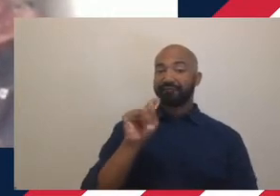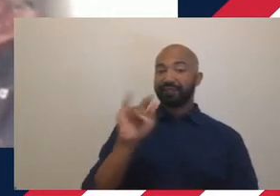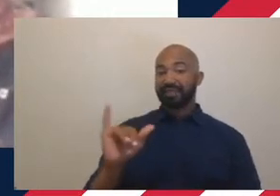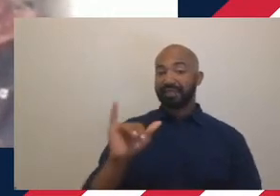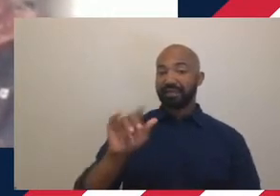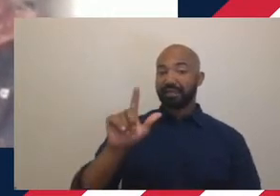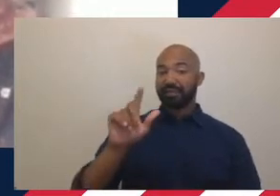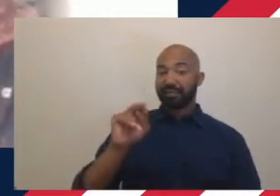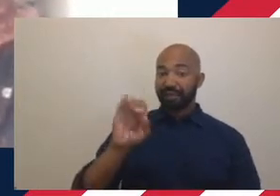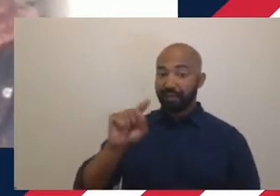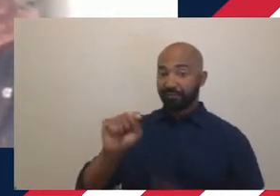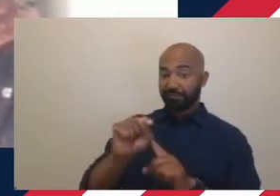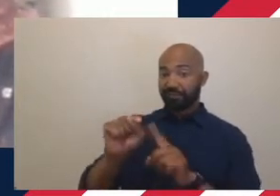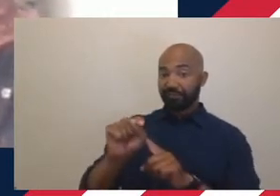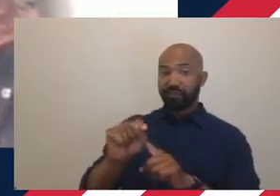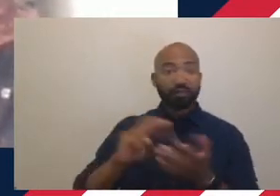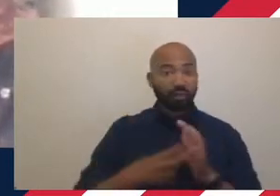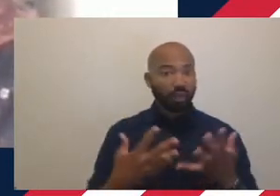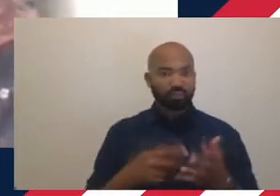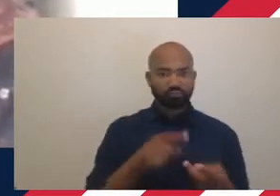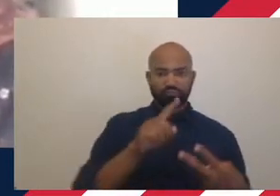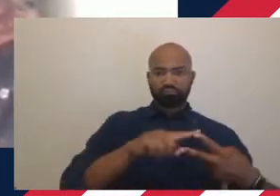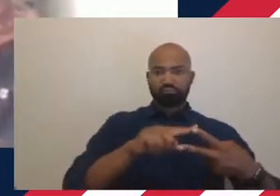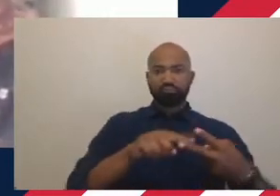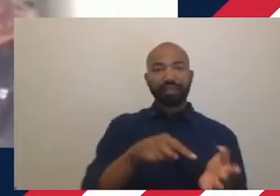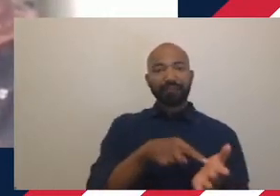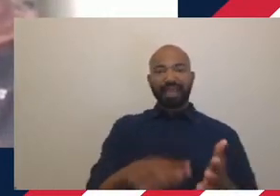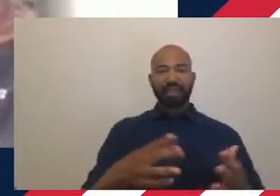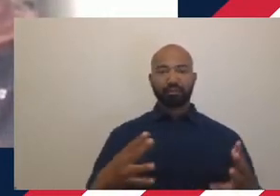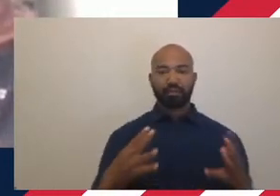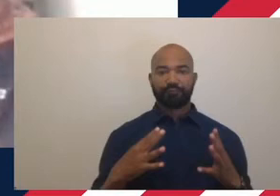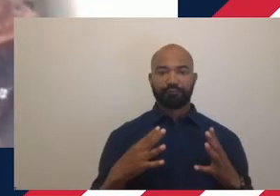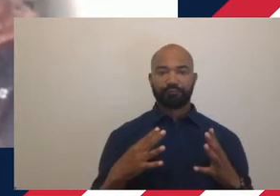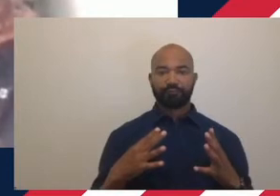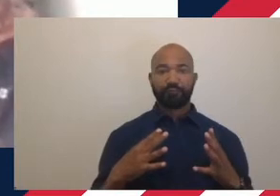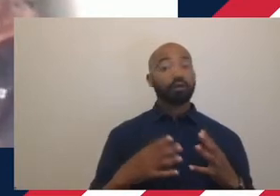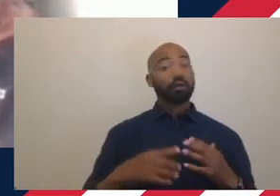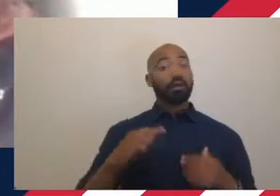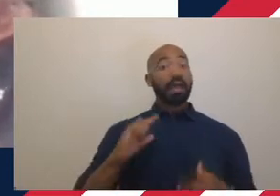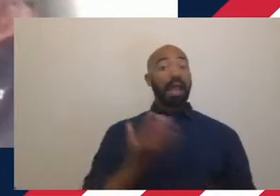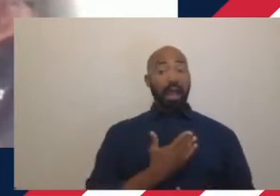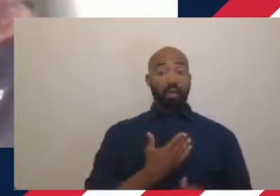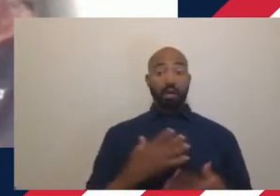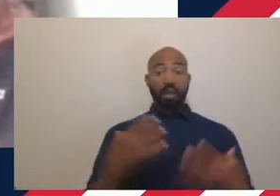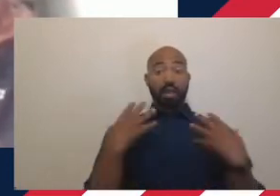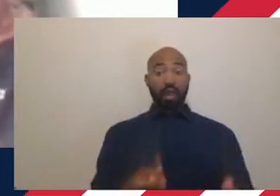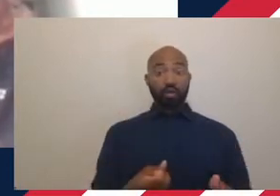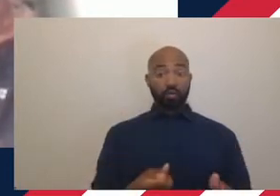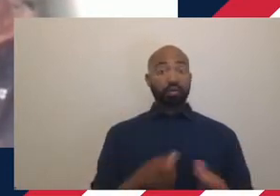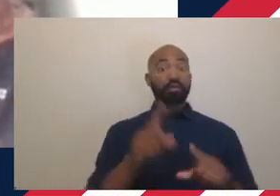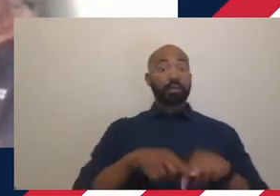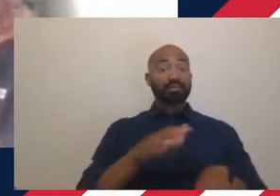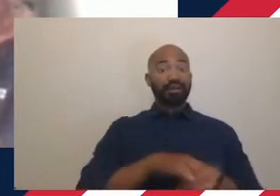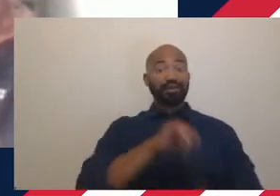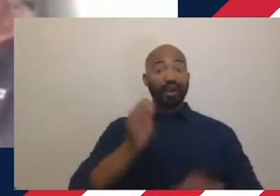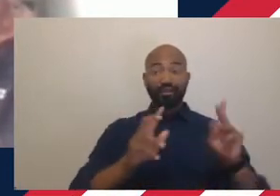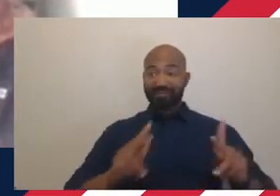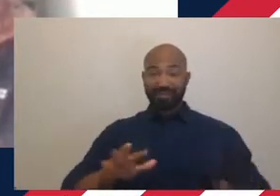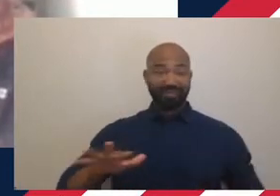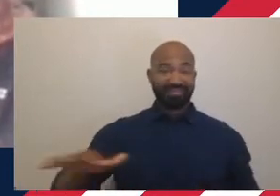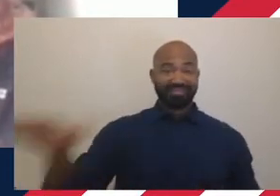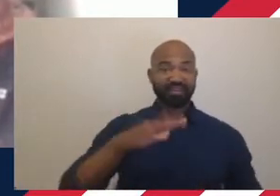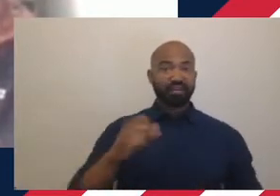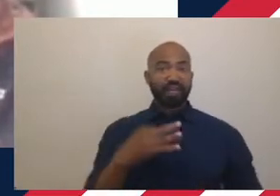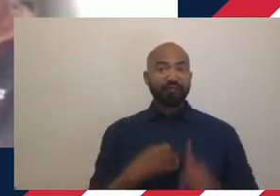leave. Our own health depends on the person next to us and the person next to them. We must ensure